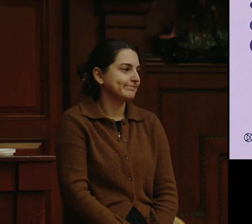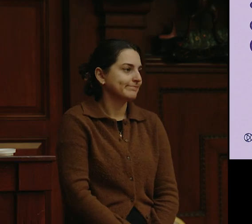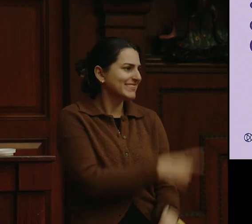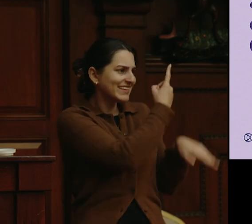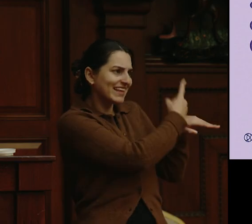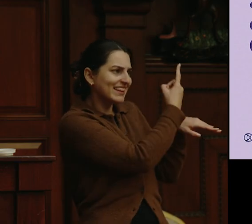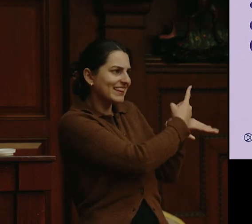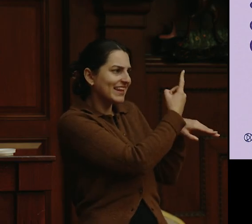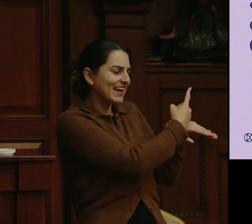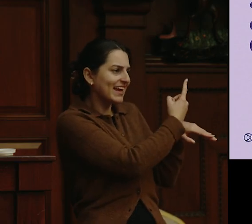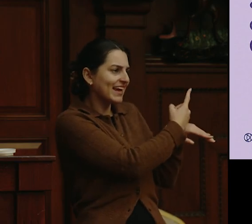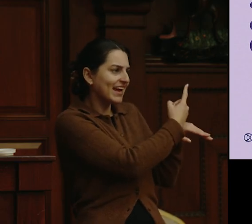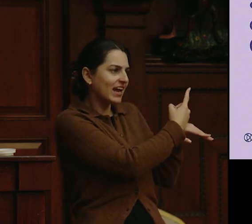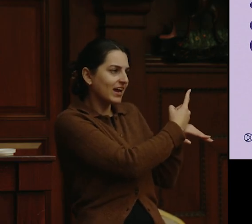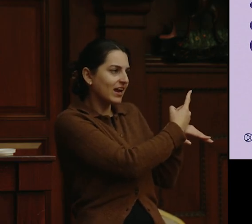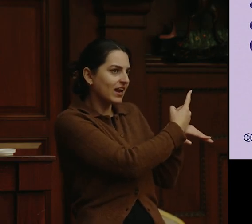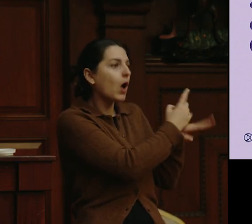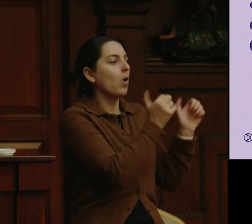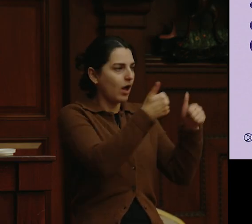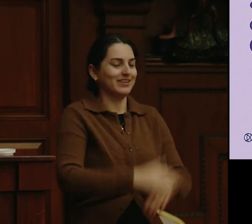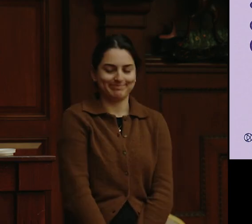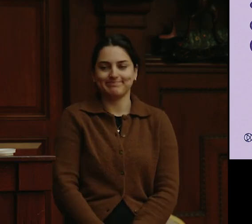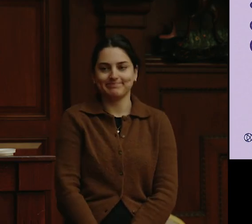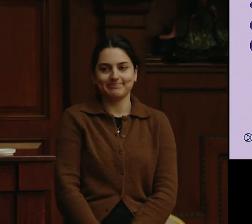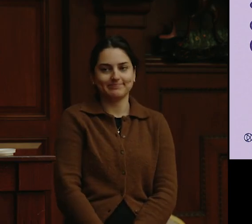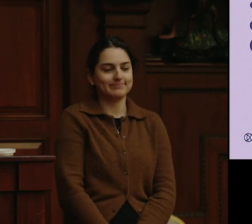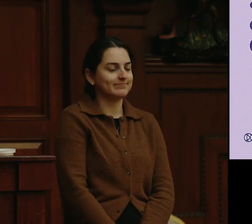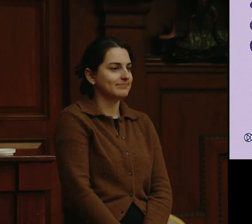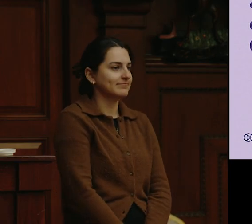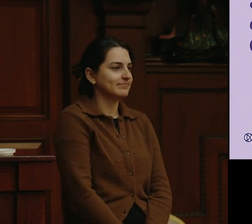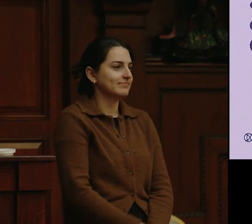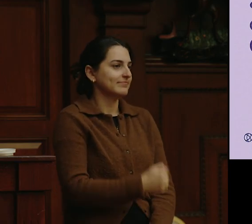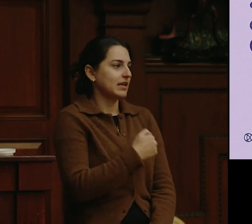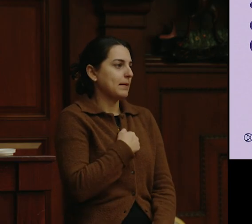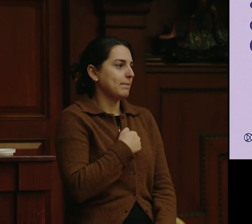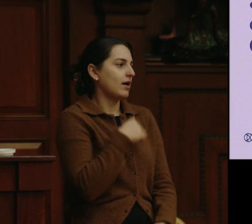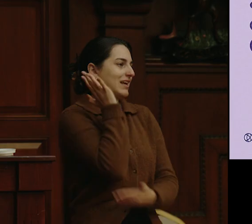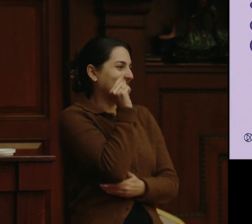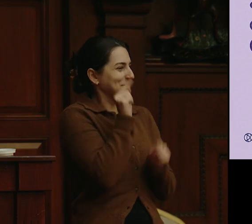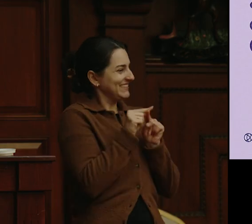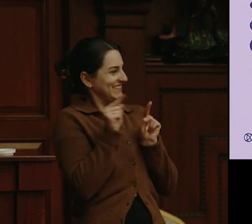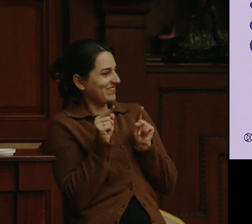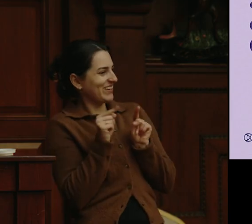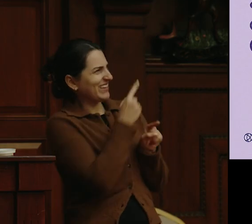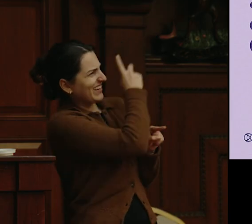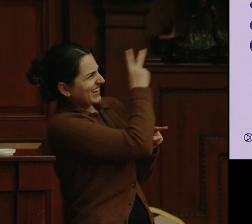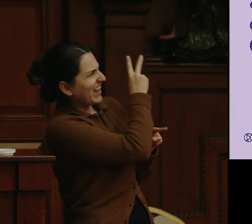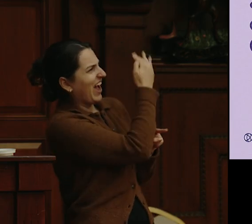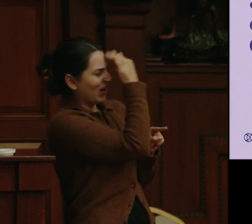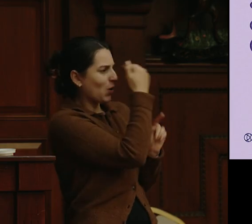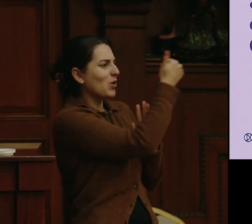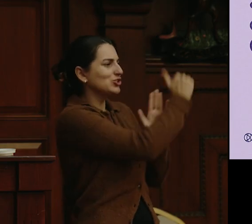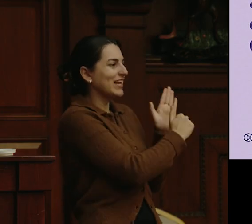Up there? Okay. All right. So my talk is a little bit different than that it says on the agenda